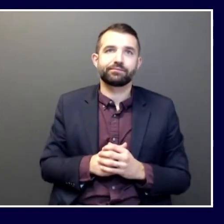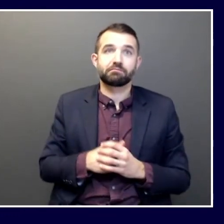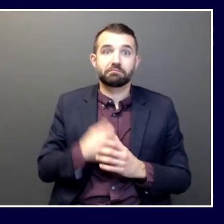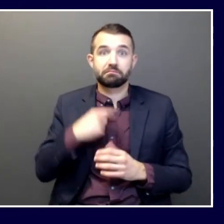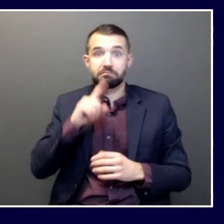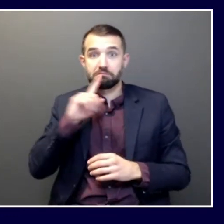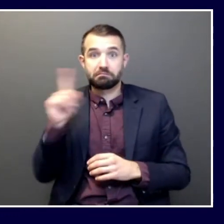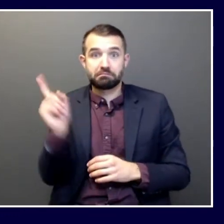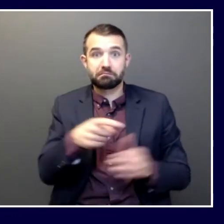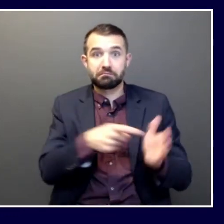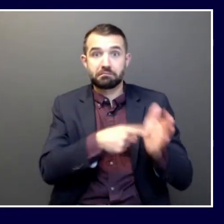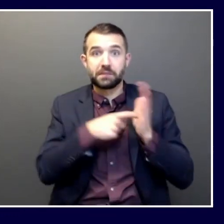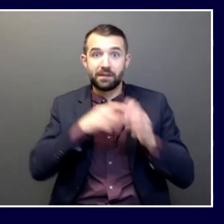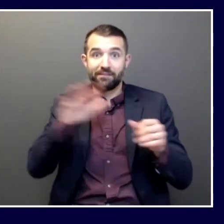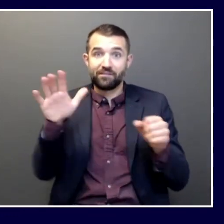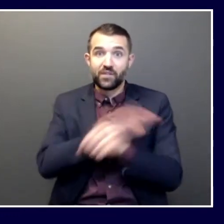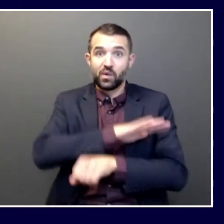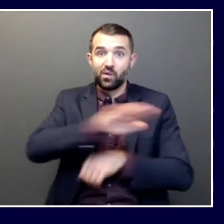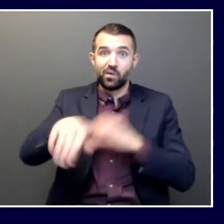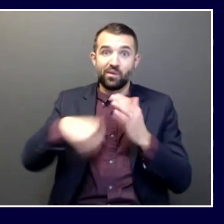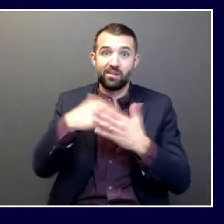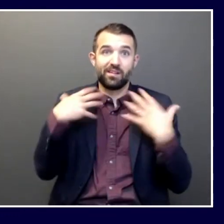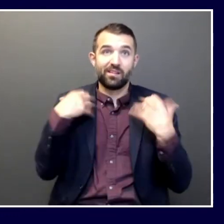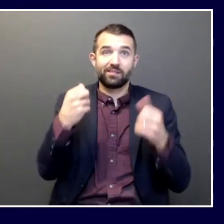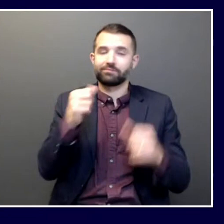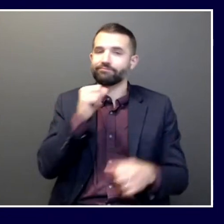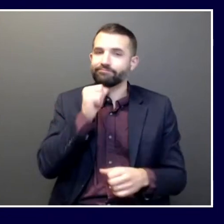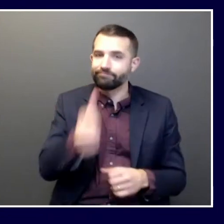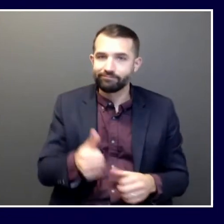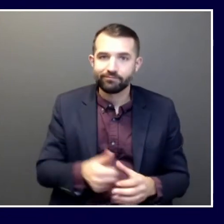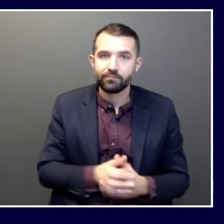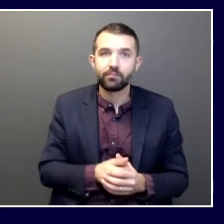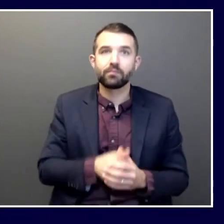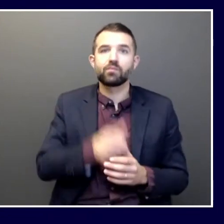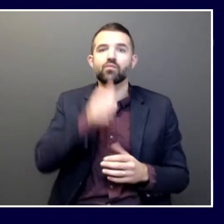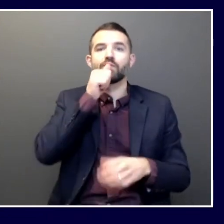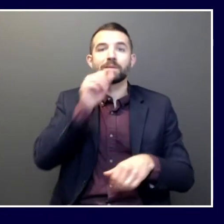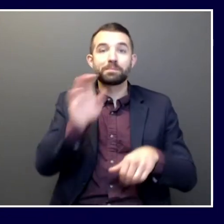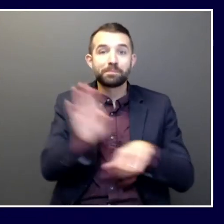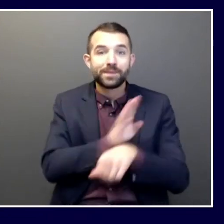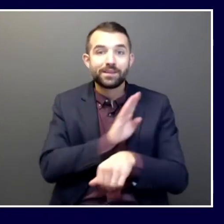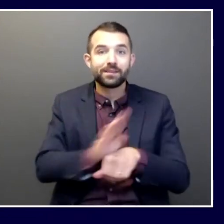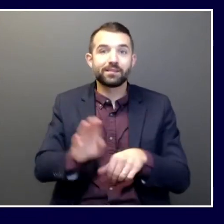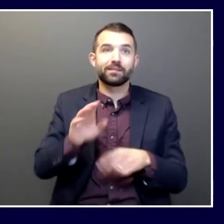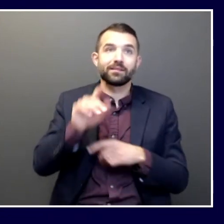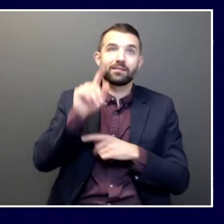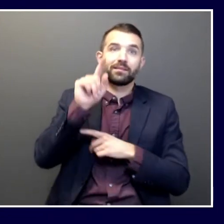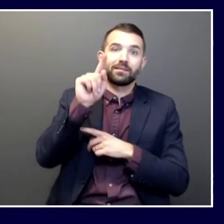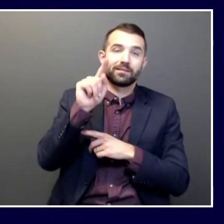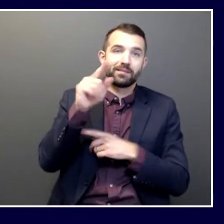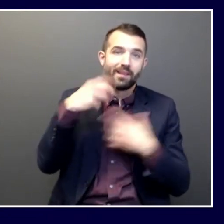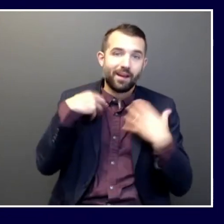People who work at private practices or practice telehealth, and travel agencies and places like that aren't covered.